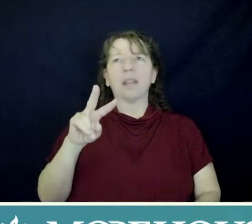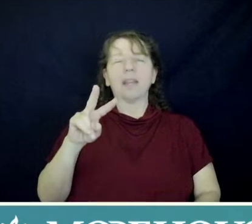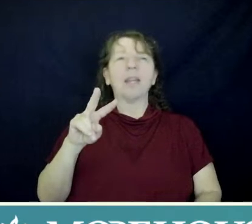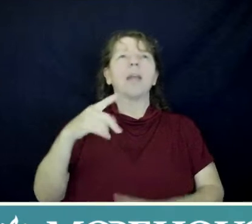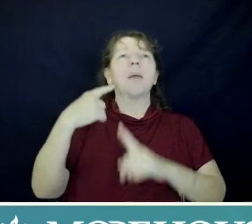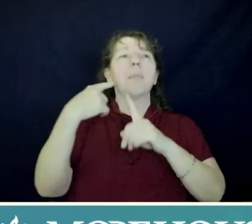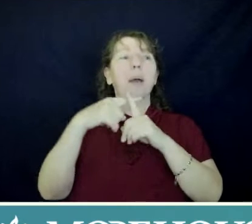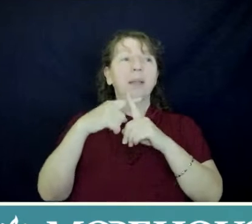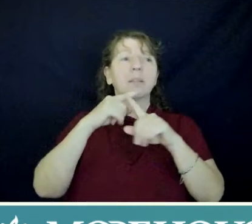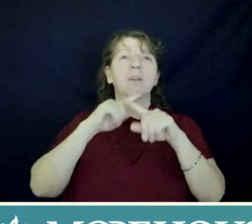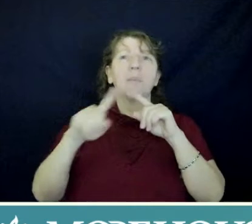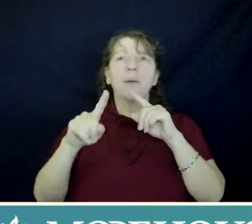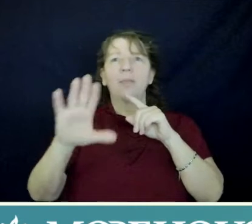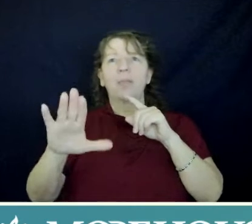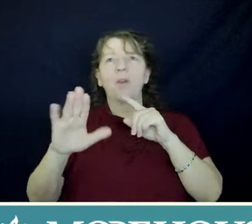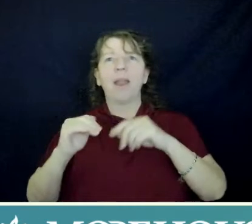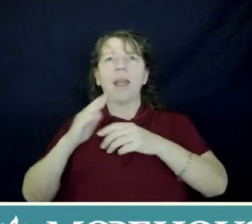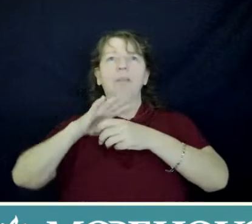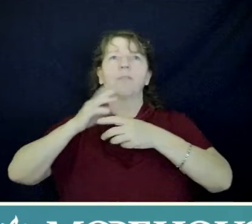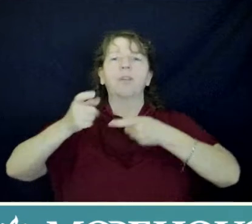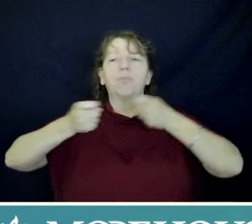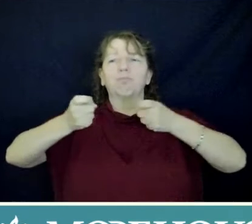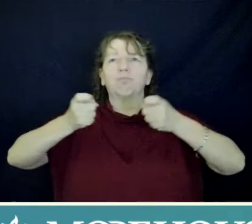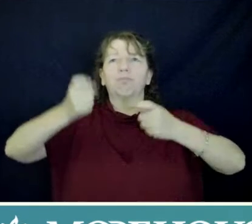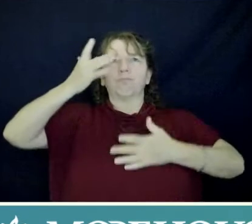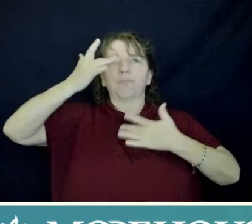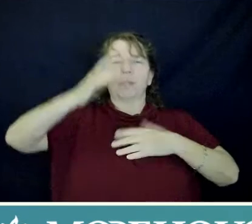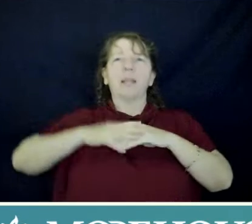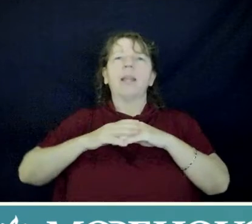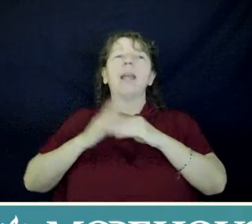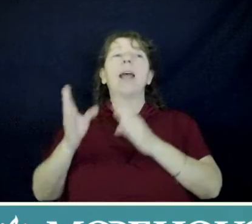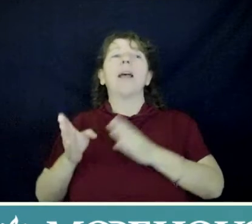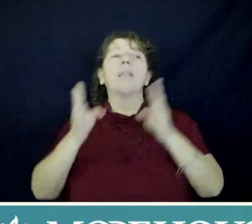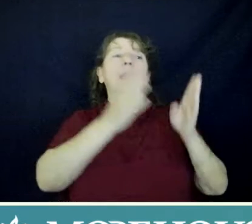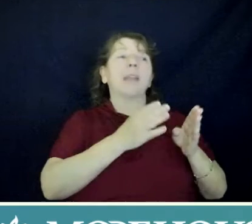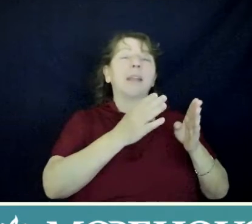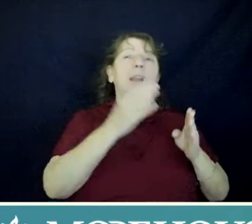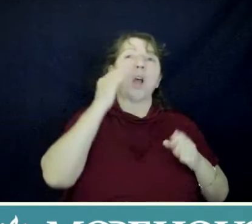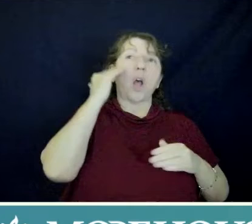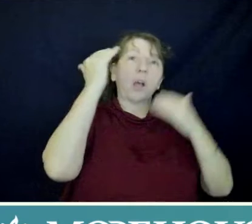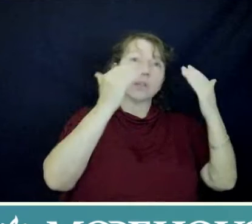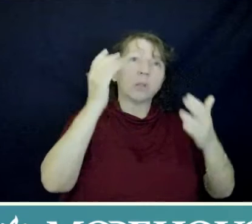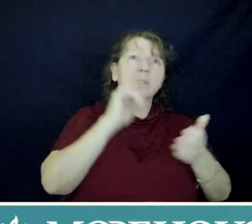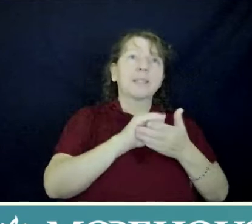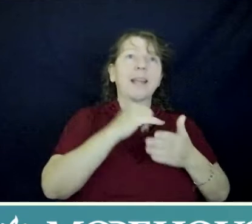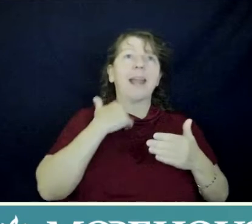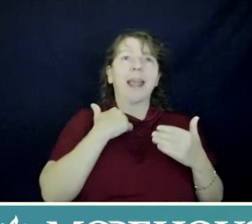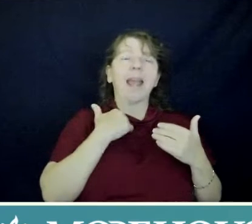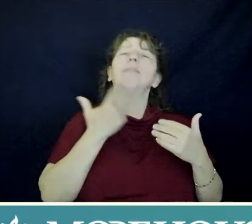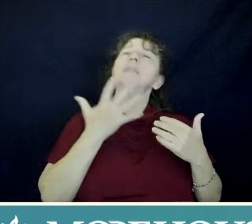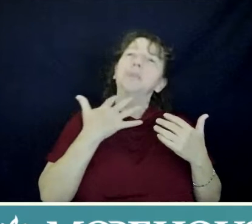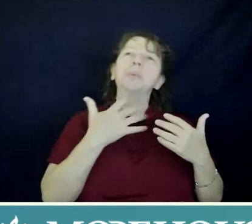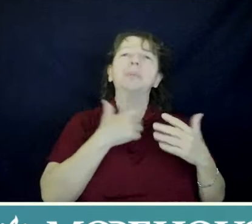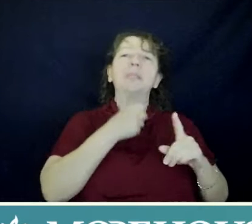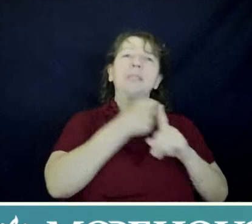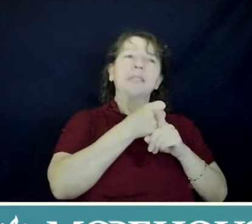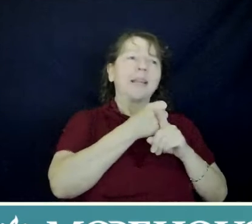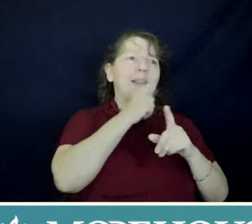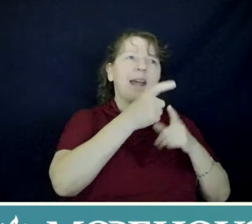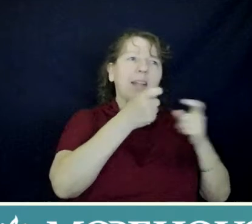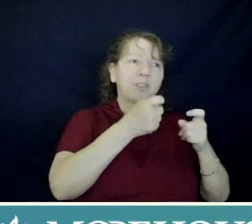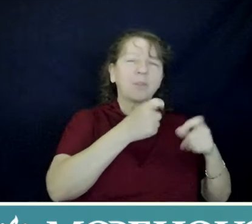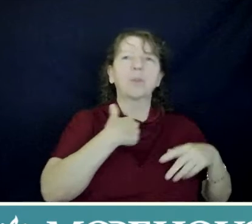And Morehouse, we work with adults who have unstable viral load. So we work to suppress them and then hand them over to